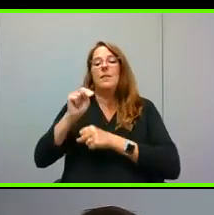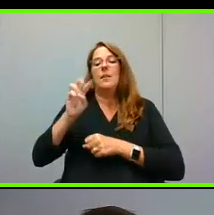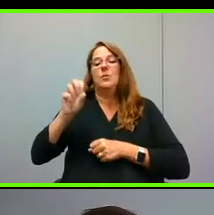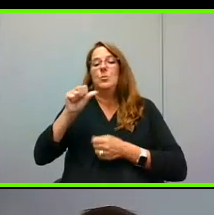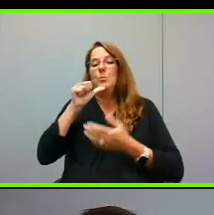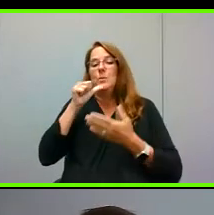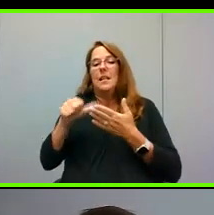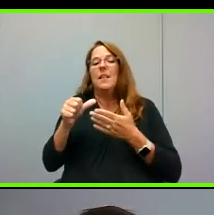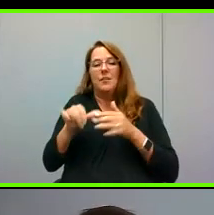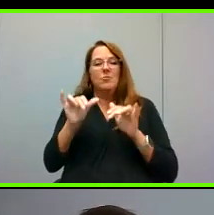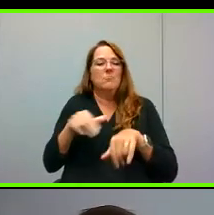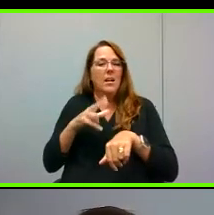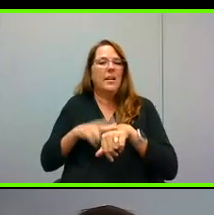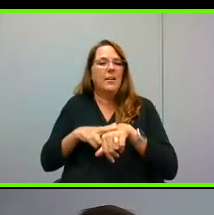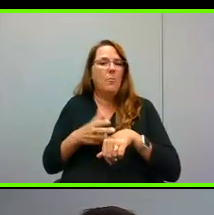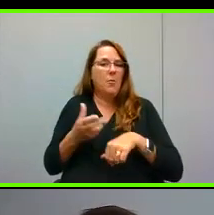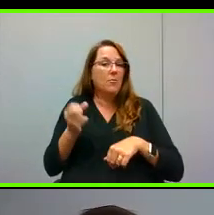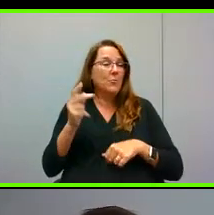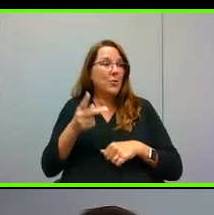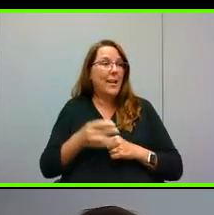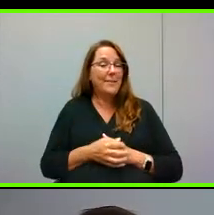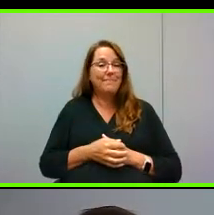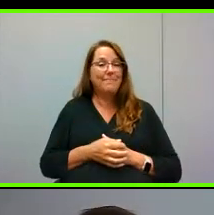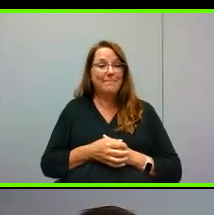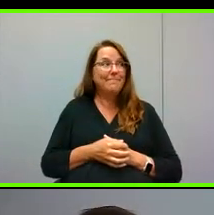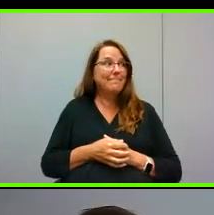just as usual, okay?